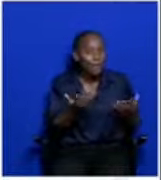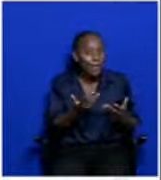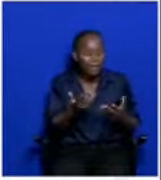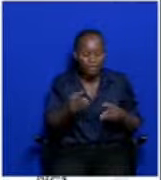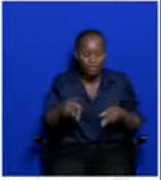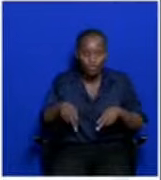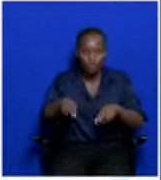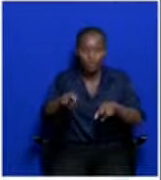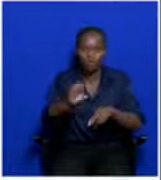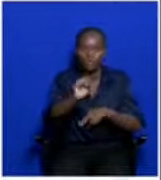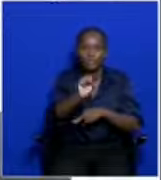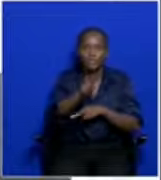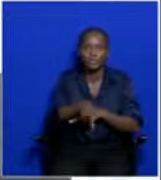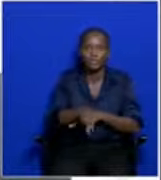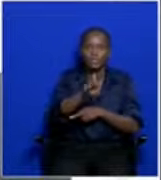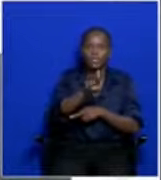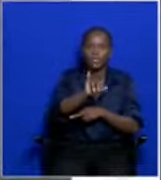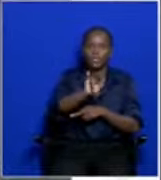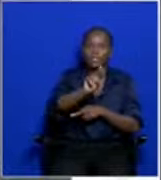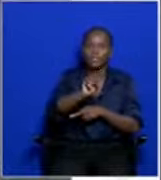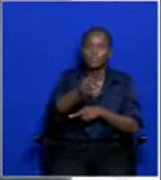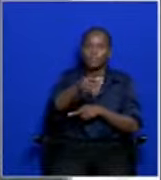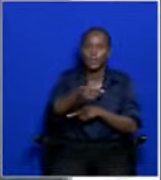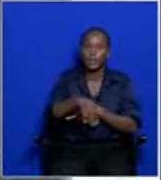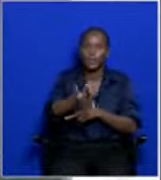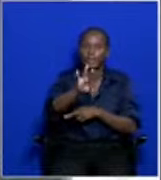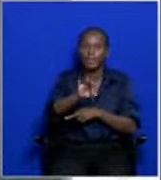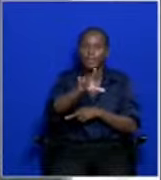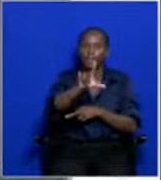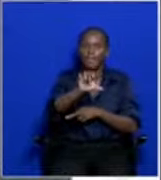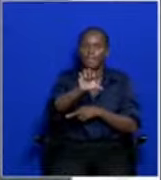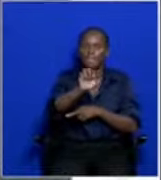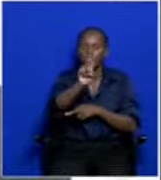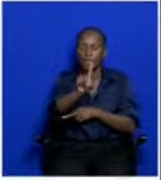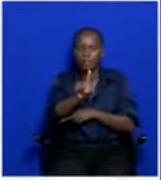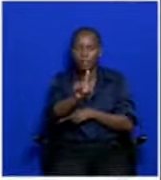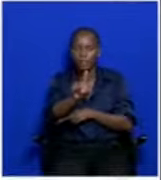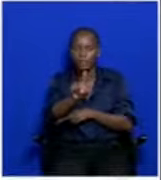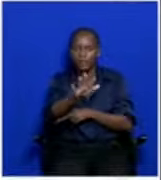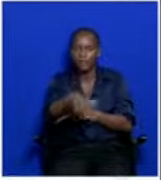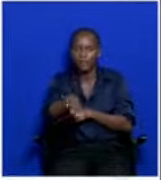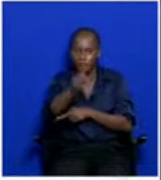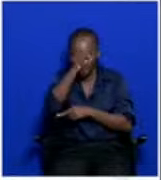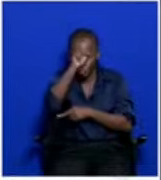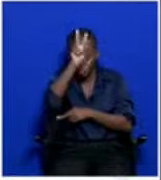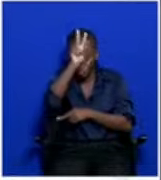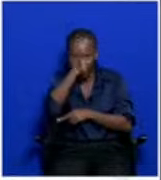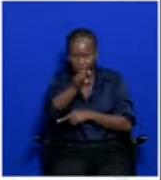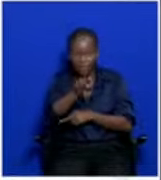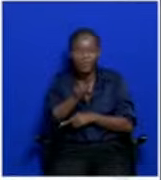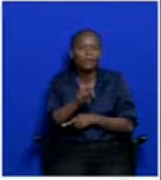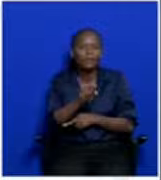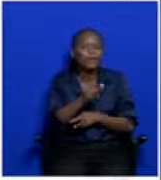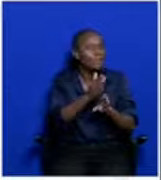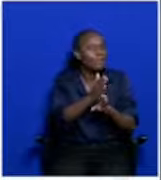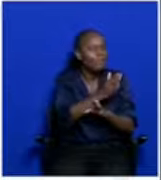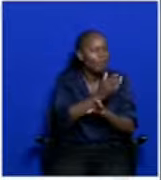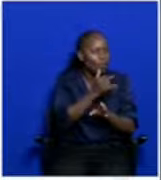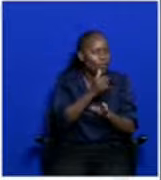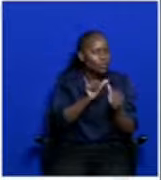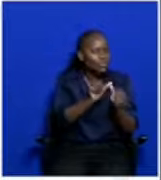to the next set of pictures. I want to clarify something. Yes, please do, Mr. by all means. These pictures